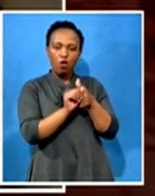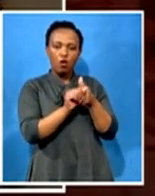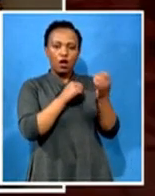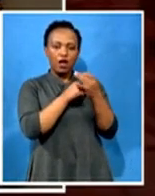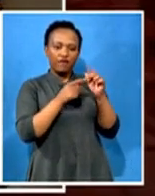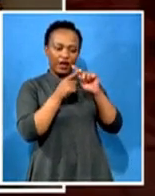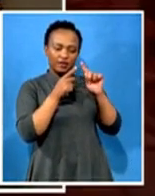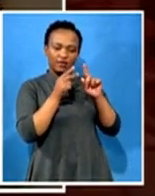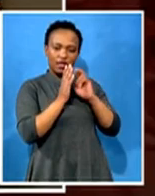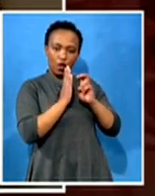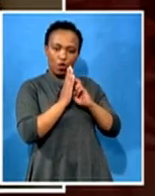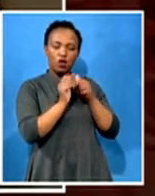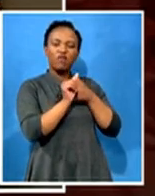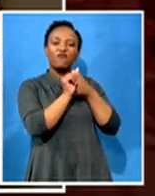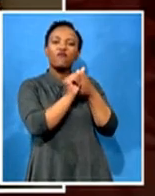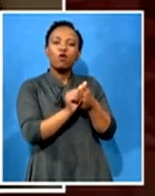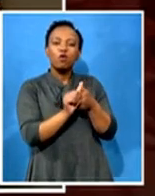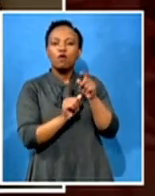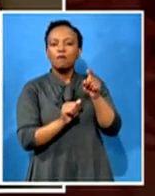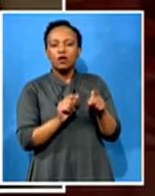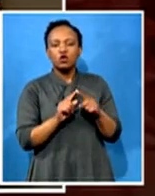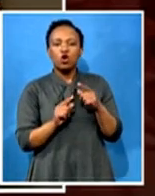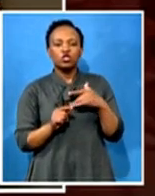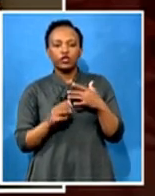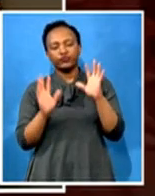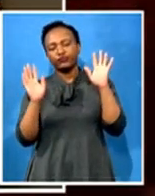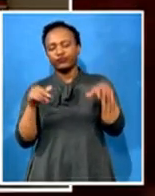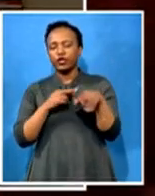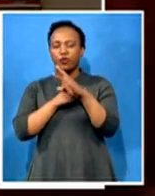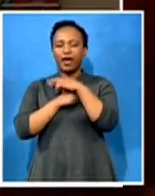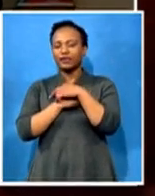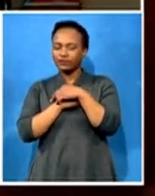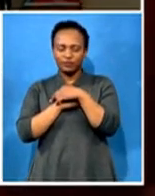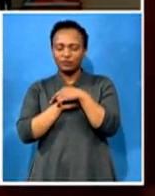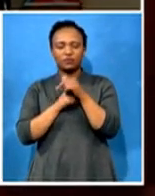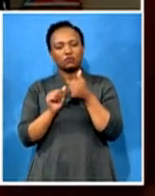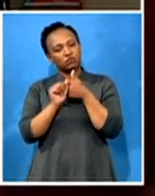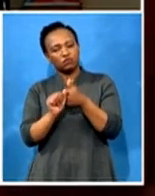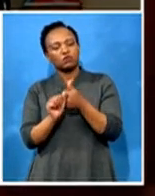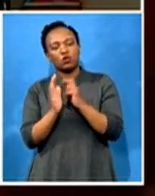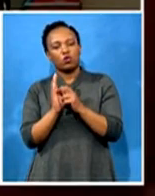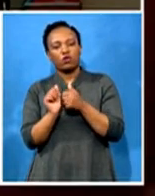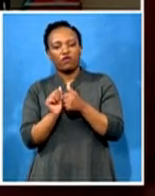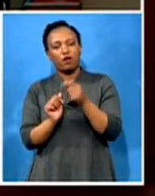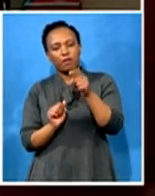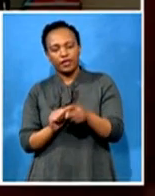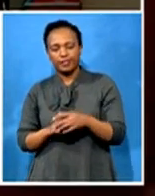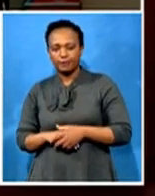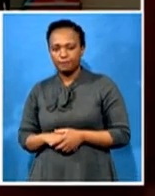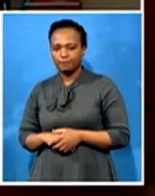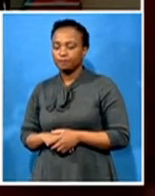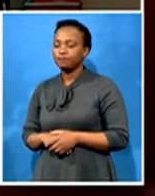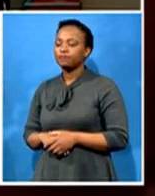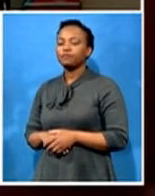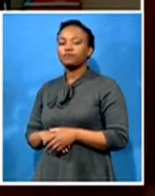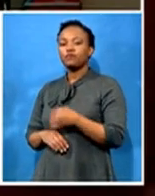nearer the beginning than we are the end of this pandemic. You have such an interesting dynamic here, because you have one section of the